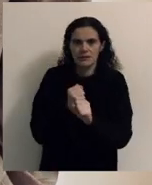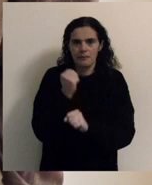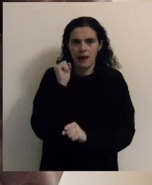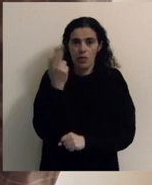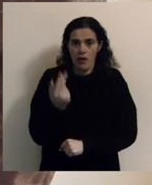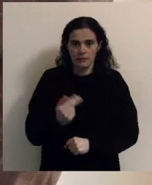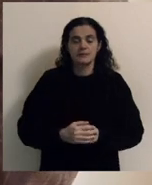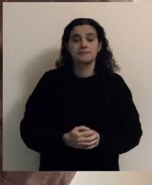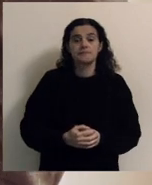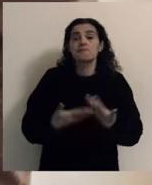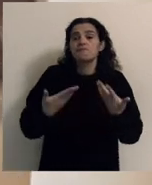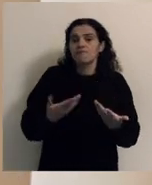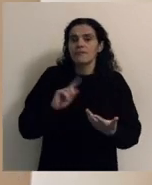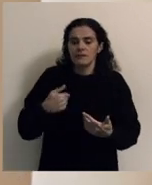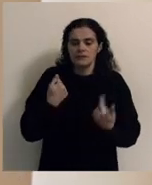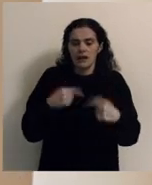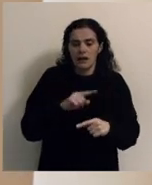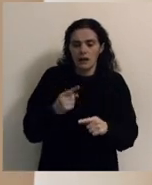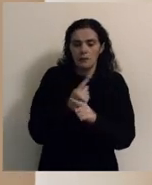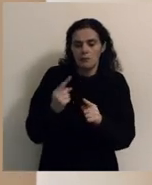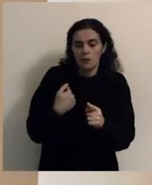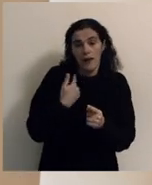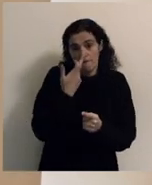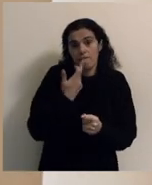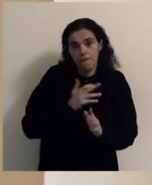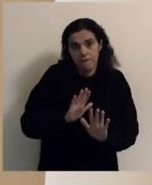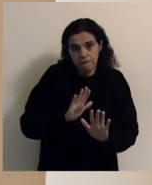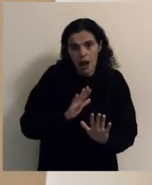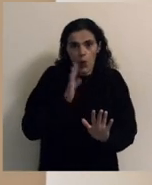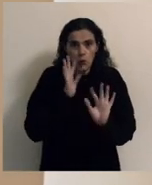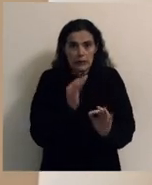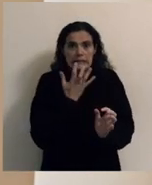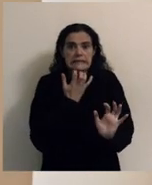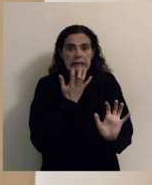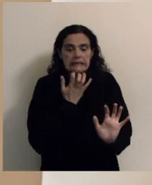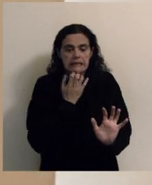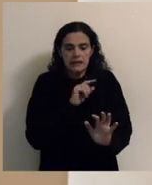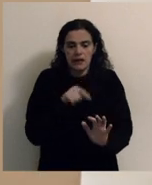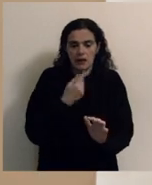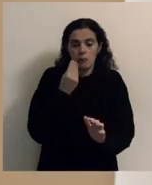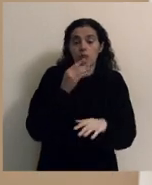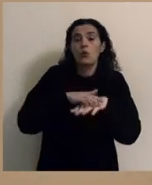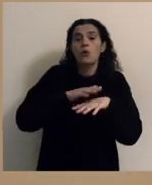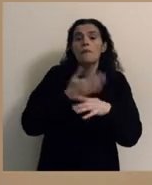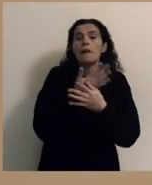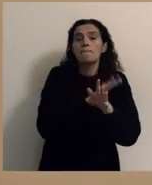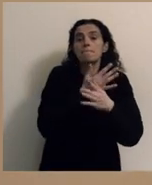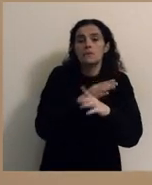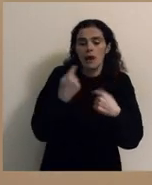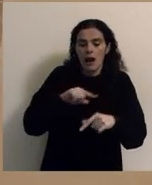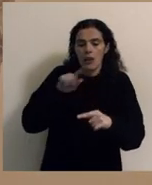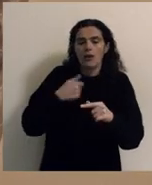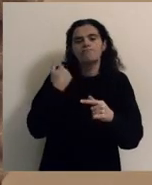of art. So we had this, because it's very fragile, as you can tell from where it is burned, we had